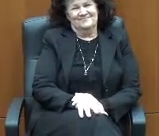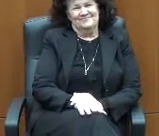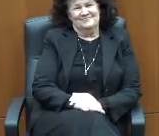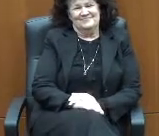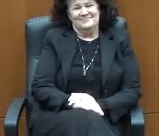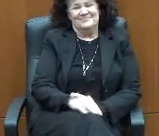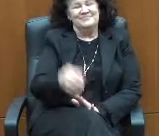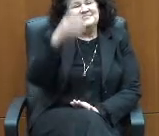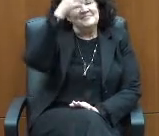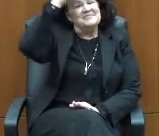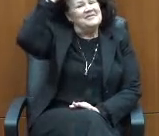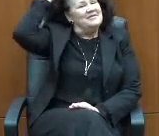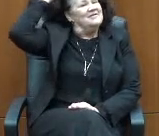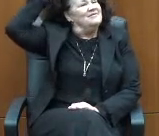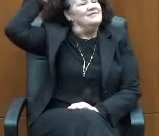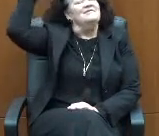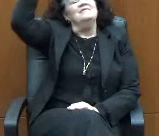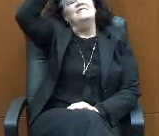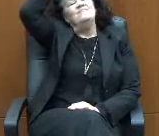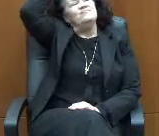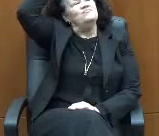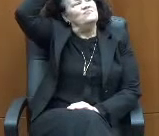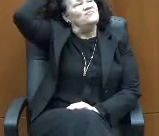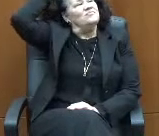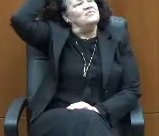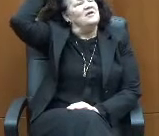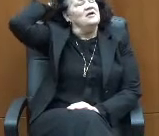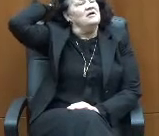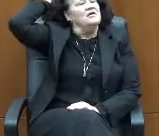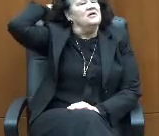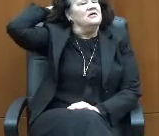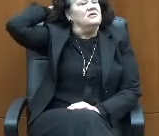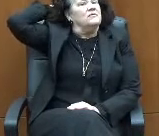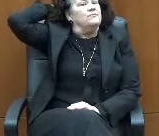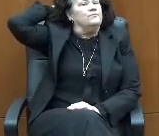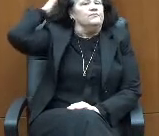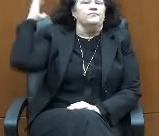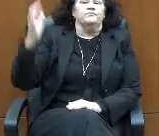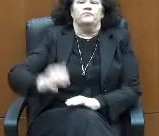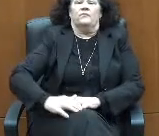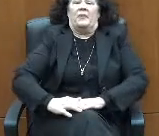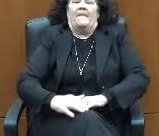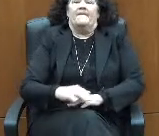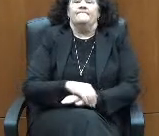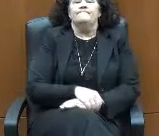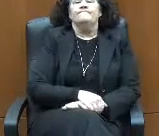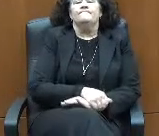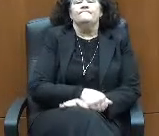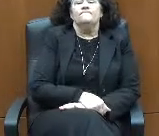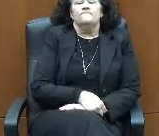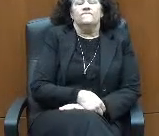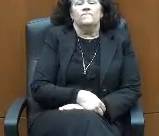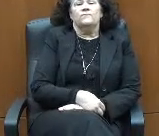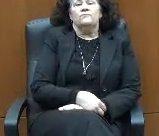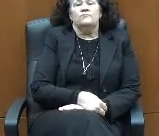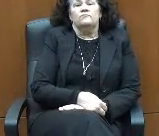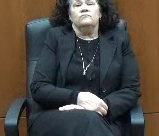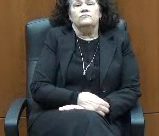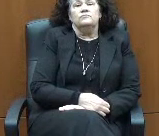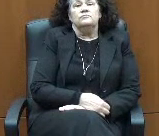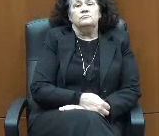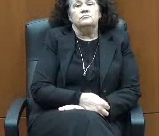Mellorine? Here. Ms. Mellorine is present. Mr. Morris? Here. Mr. Morris is present. Ms. Orange Jones? Ms. Orange Jones is not present. Mr.